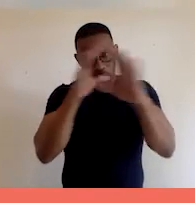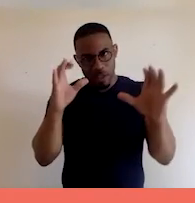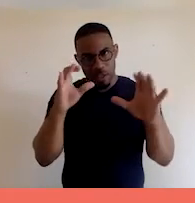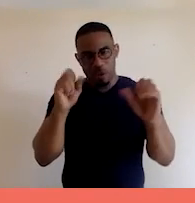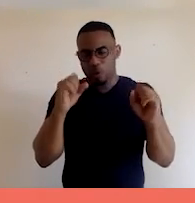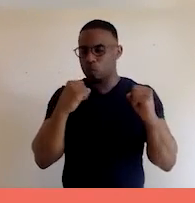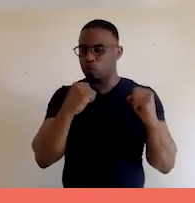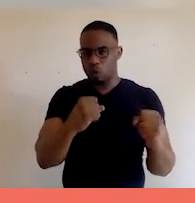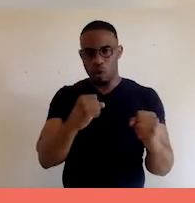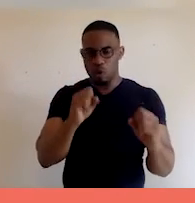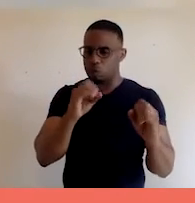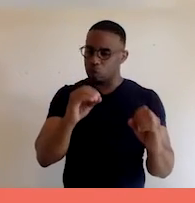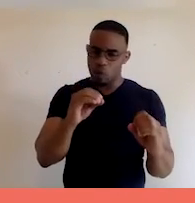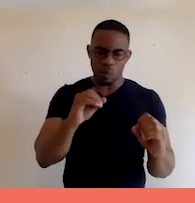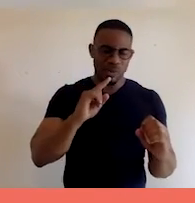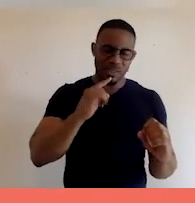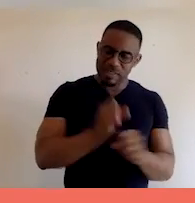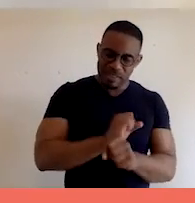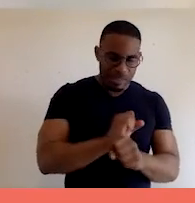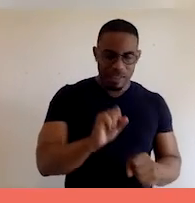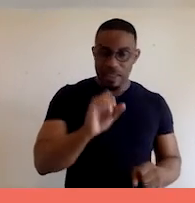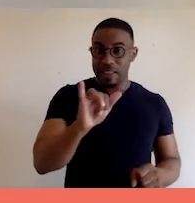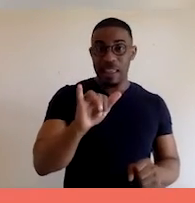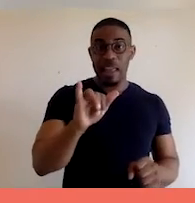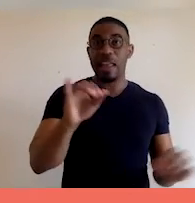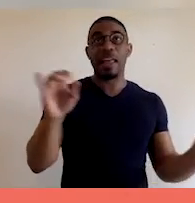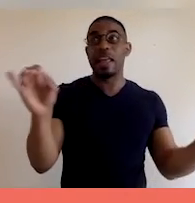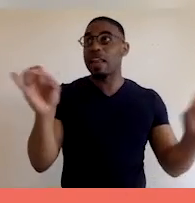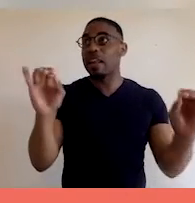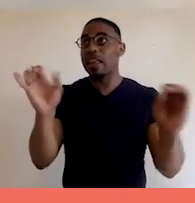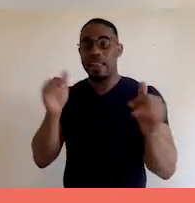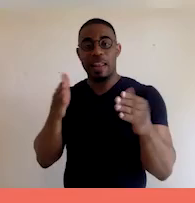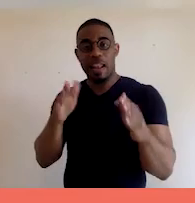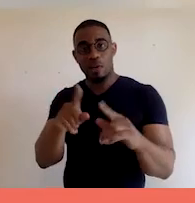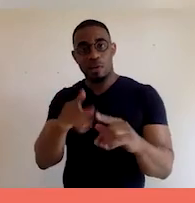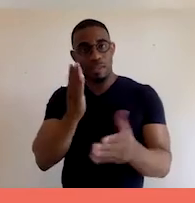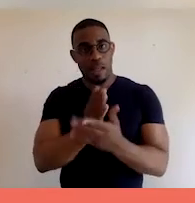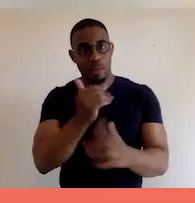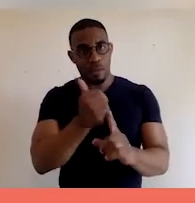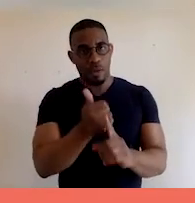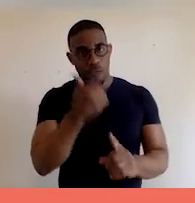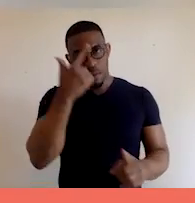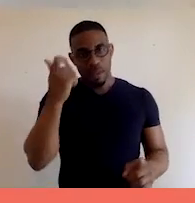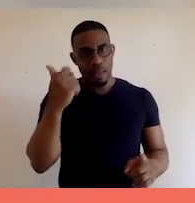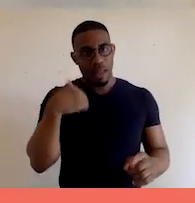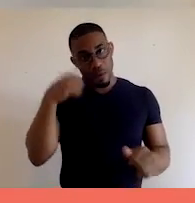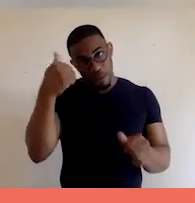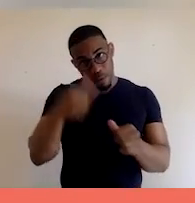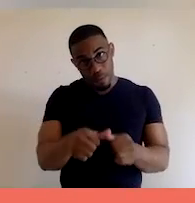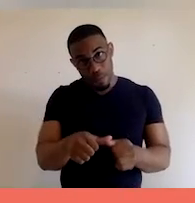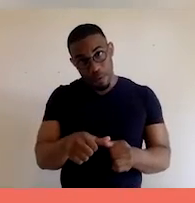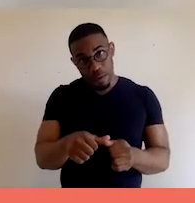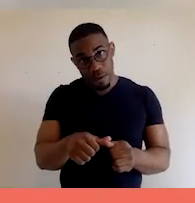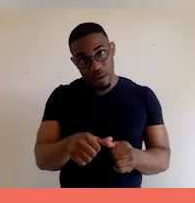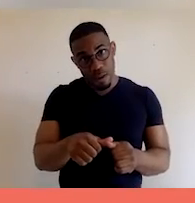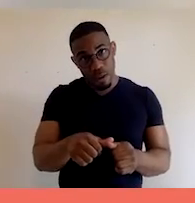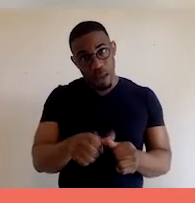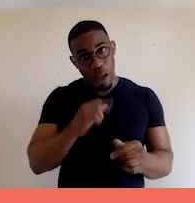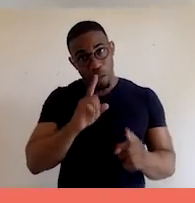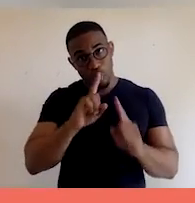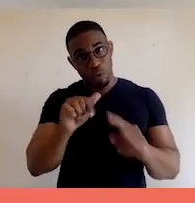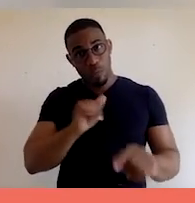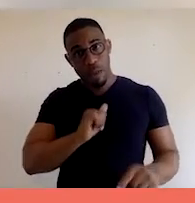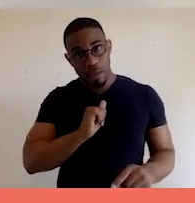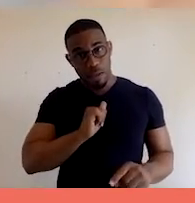so strong, so profound, that nothing can allow you to stop yourself. Because I remember I would talk to